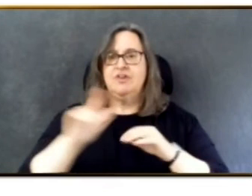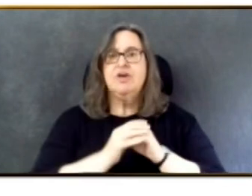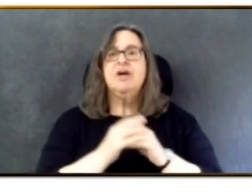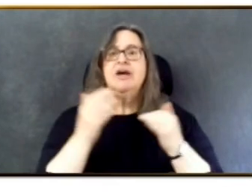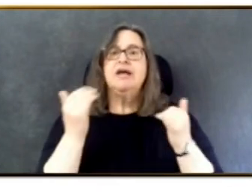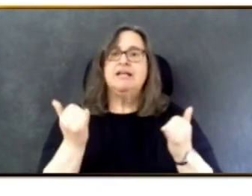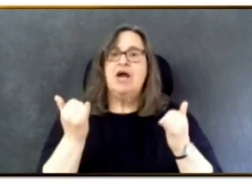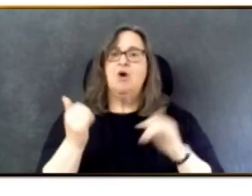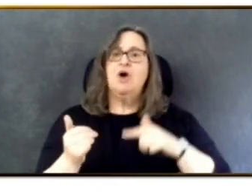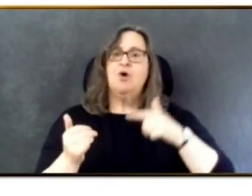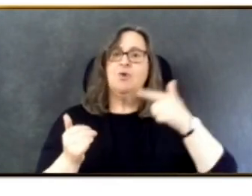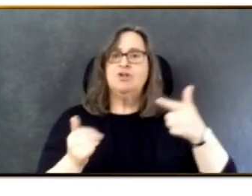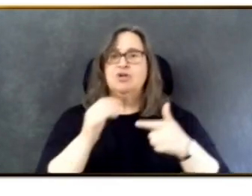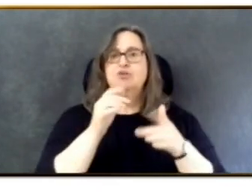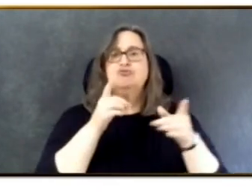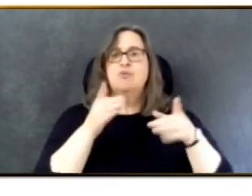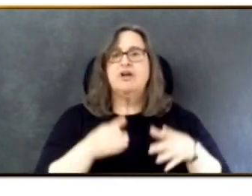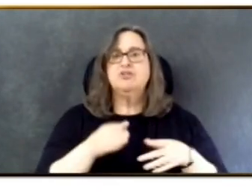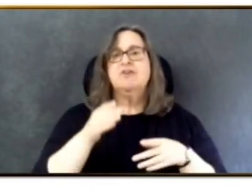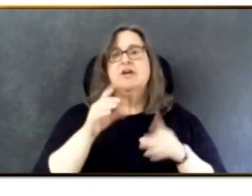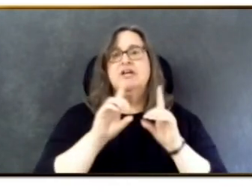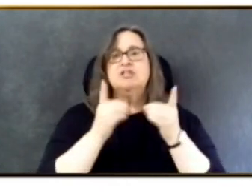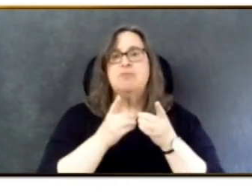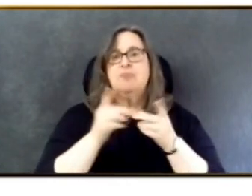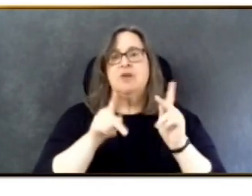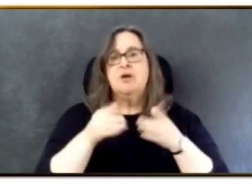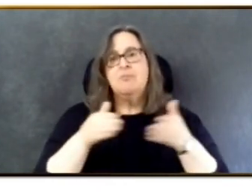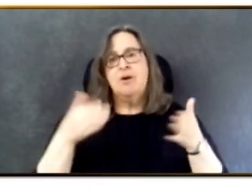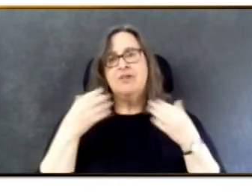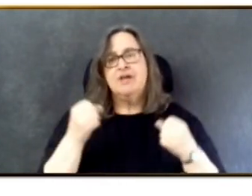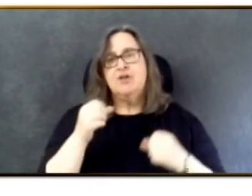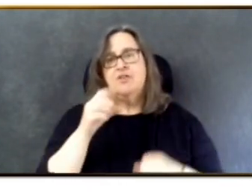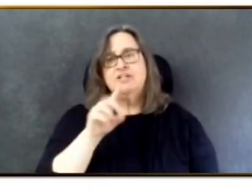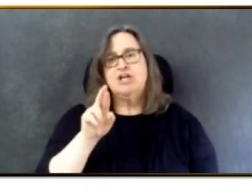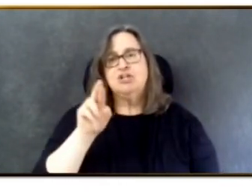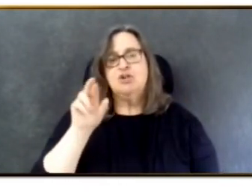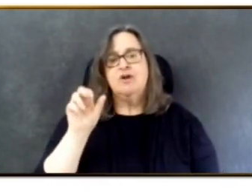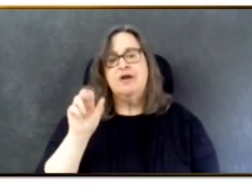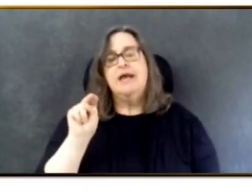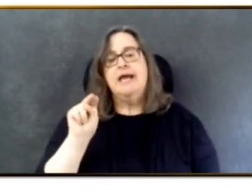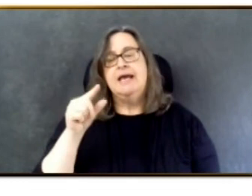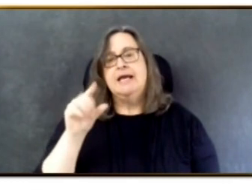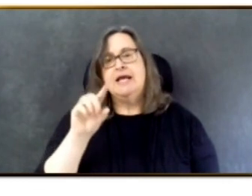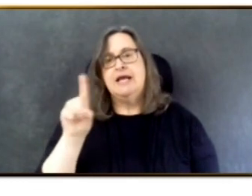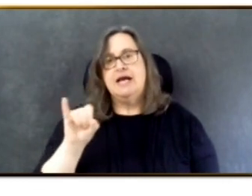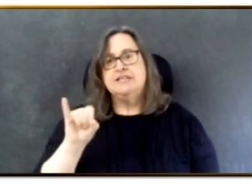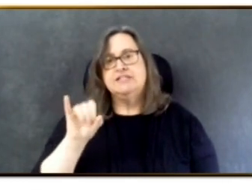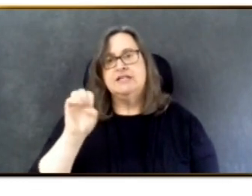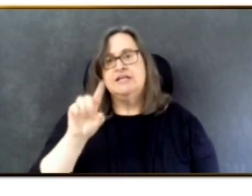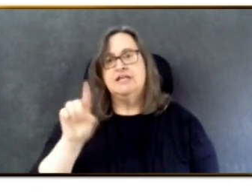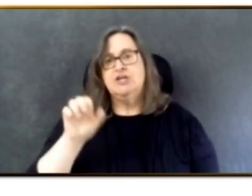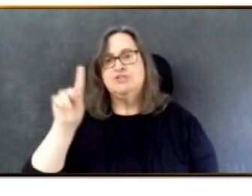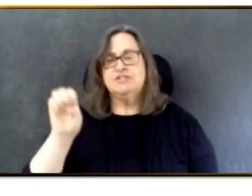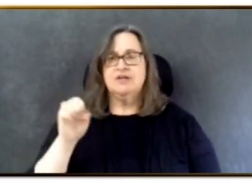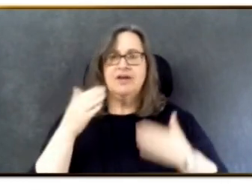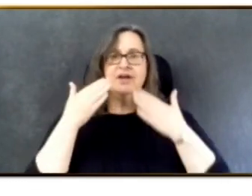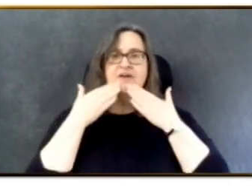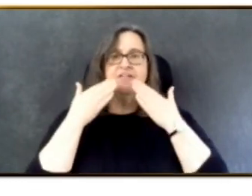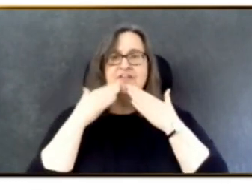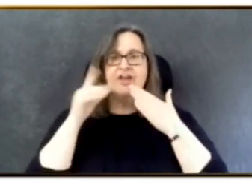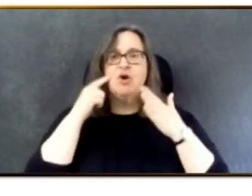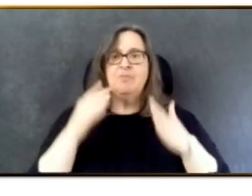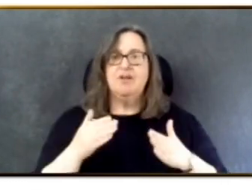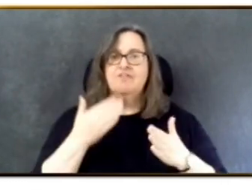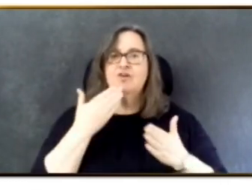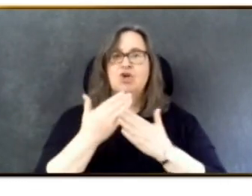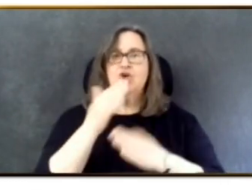Director of the Department of Public Health, Dr. Ngozi Ezike. Thank you, Governor, and good afternoon,